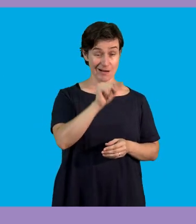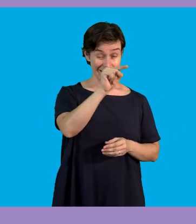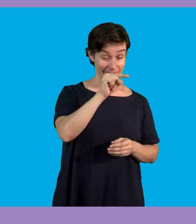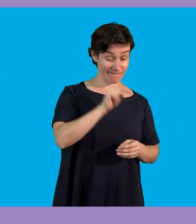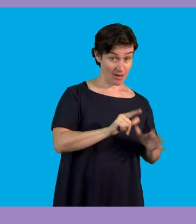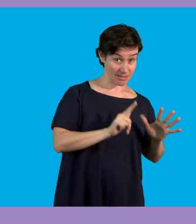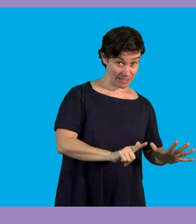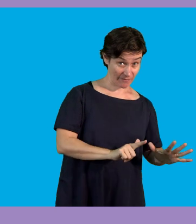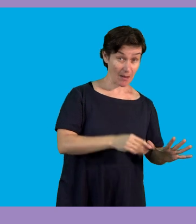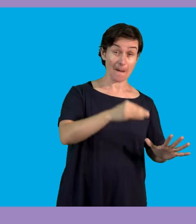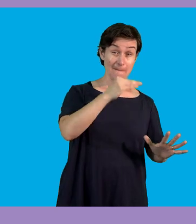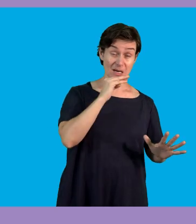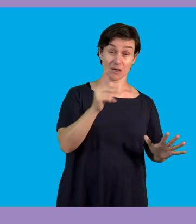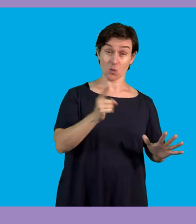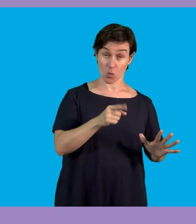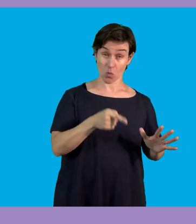the multiplicative